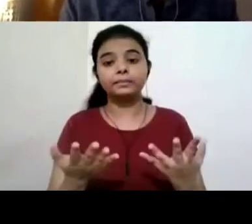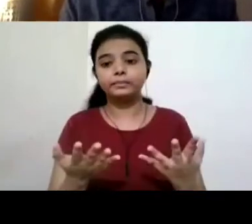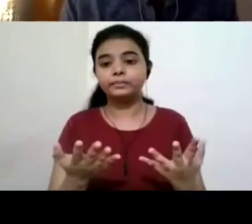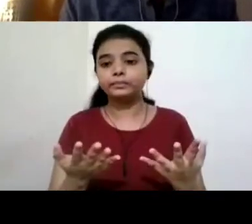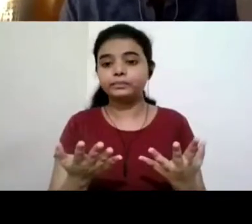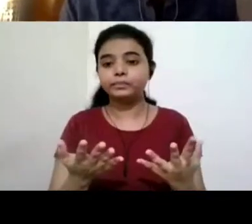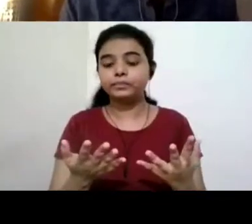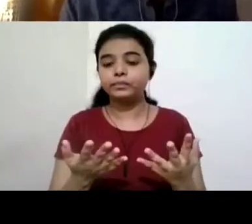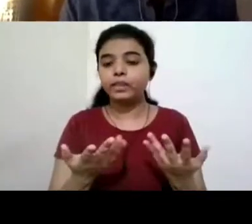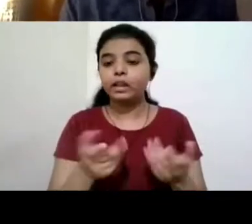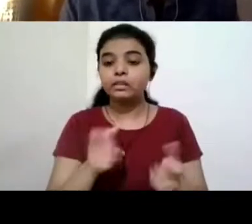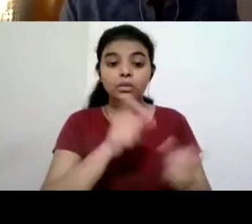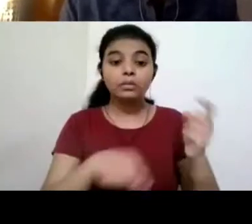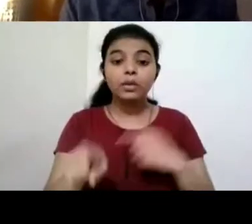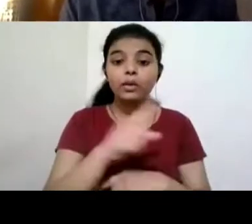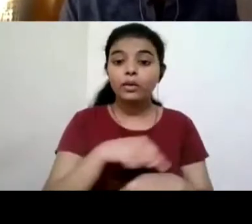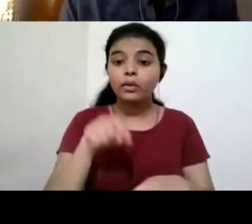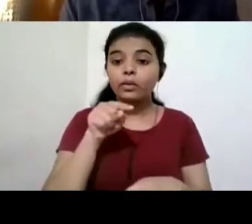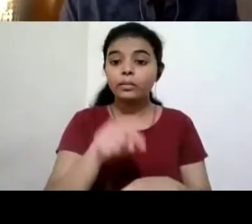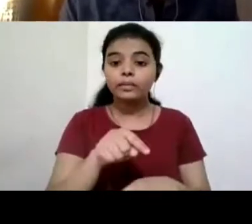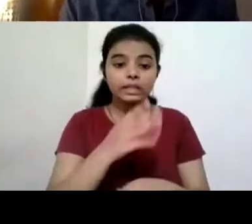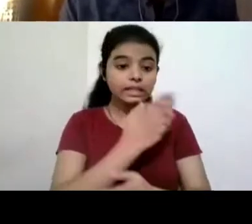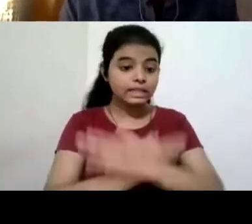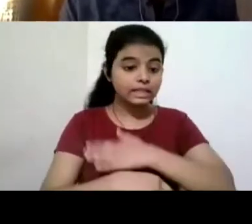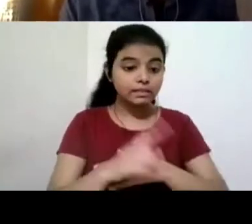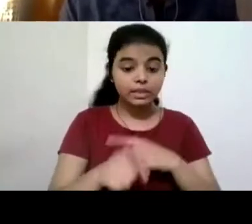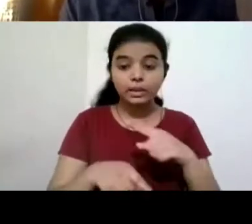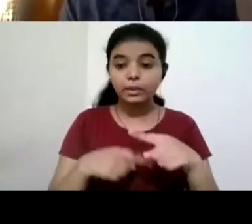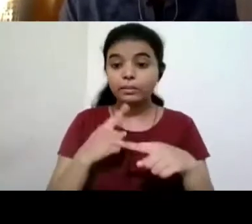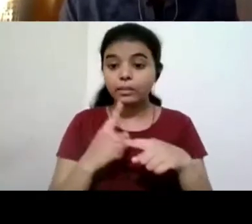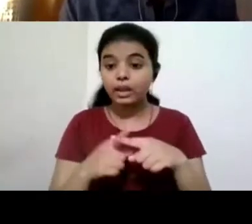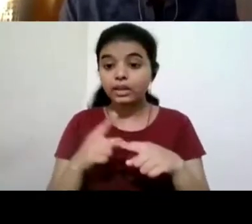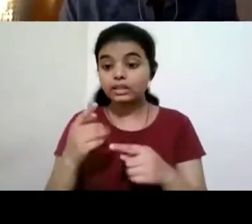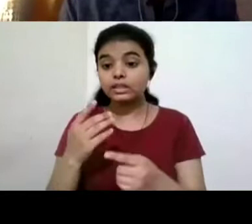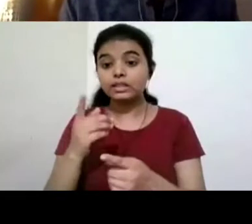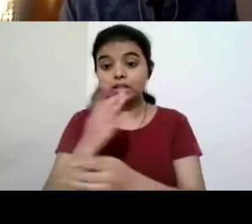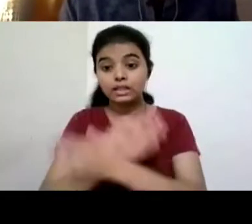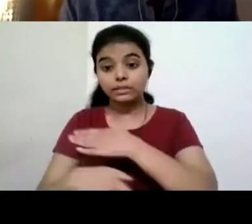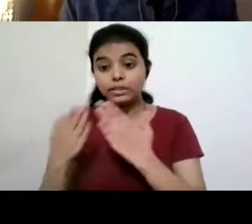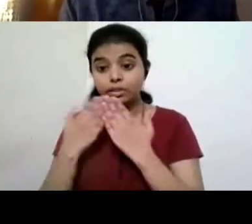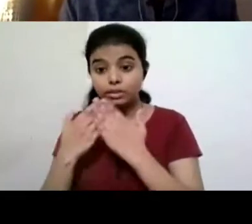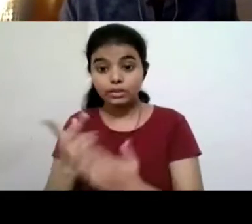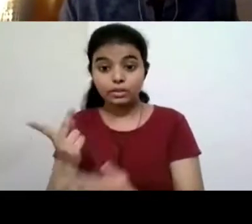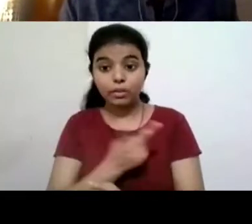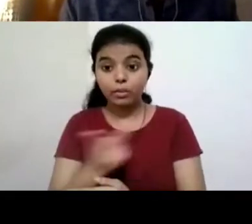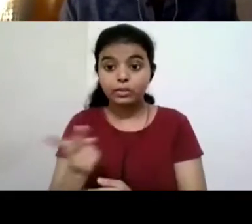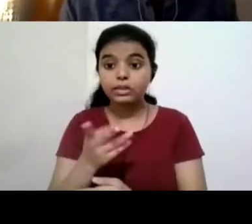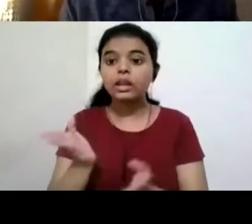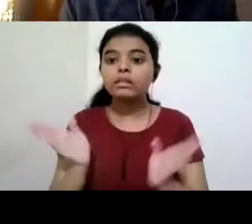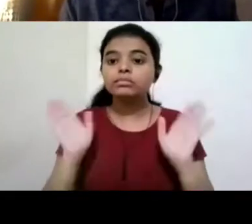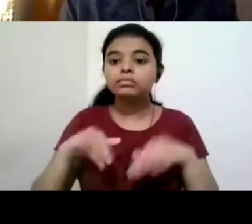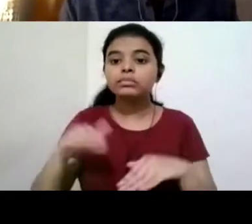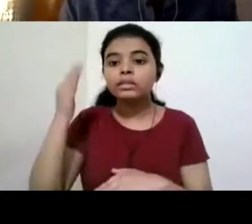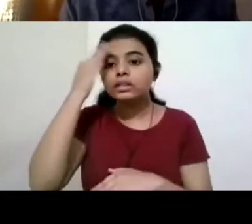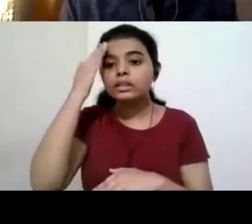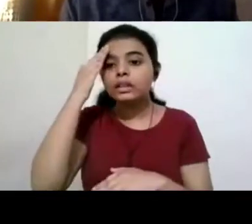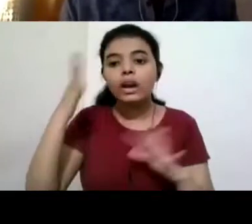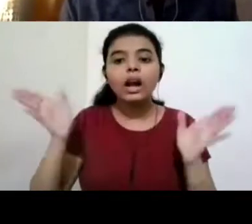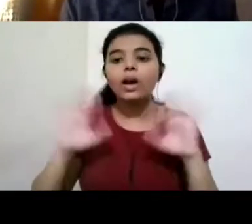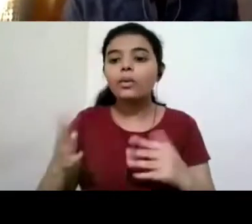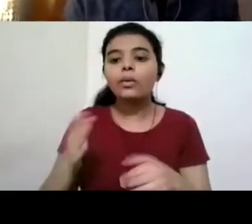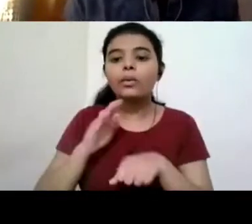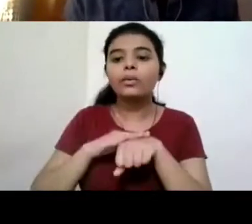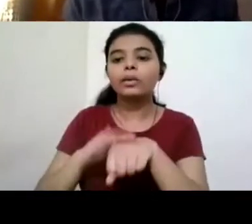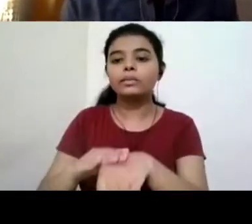who had their own understanding of both disability and their study of disability coming in from their lived experience were